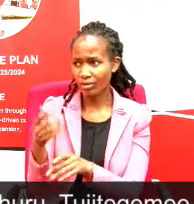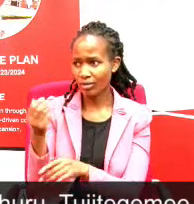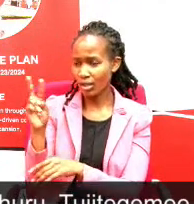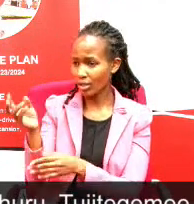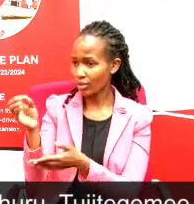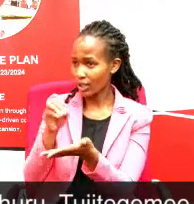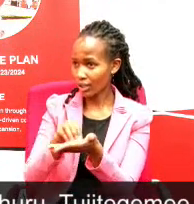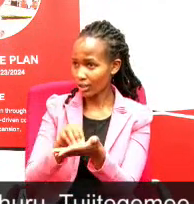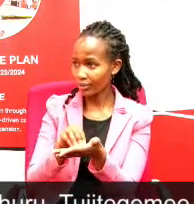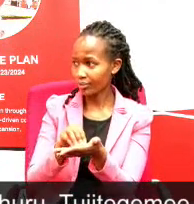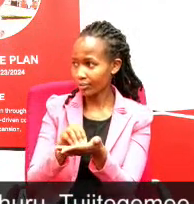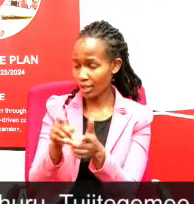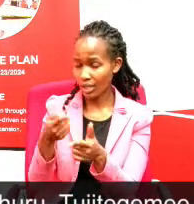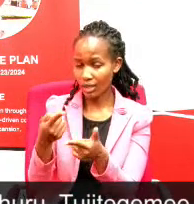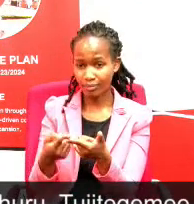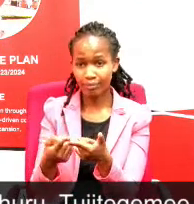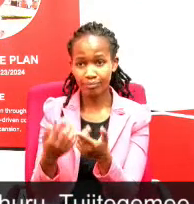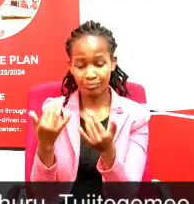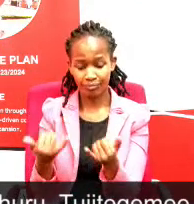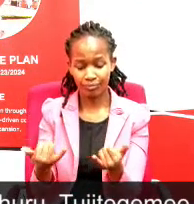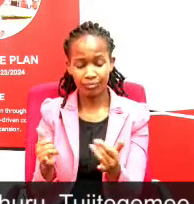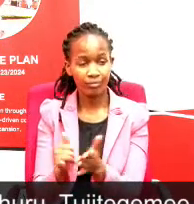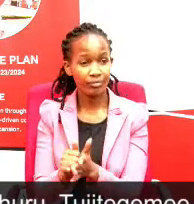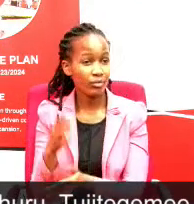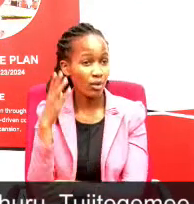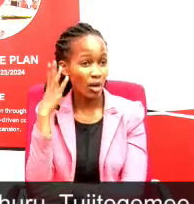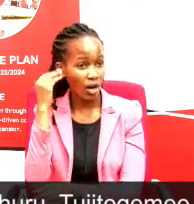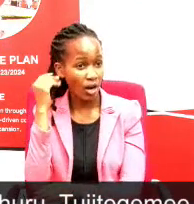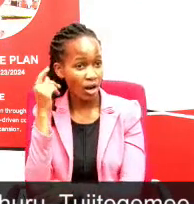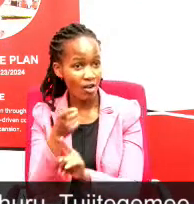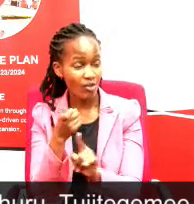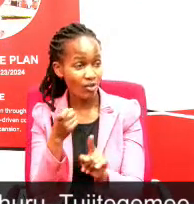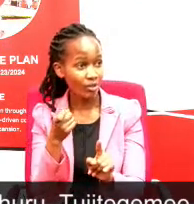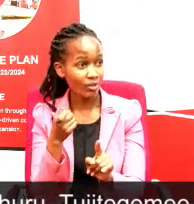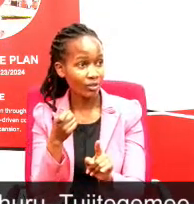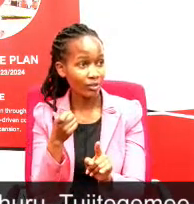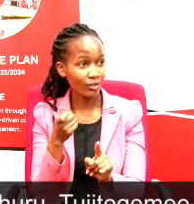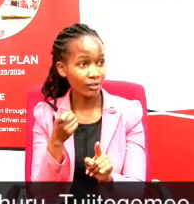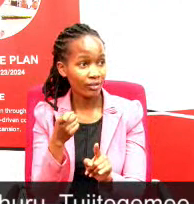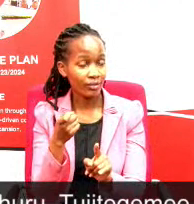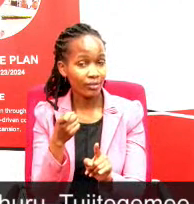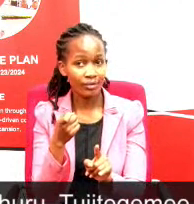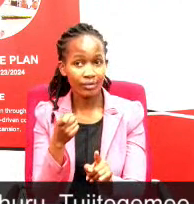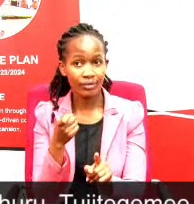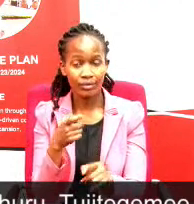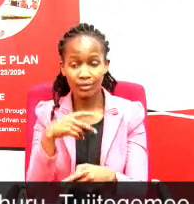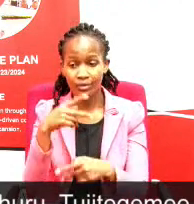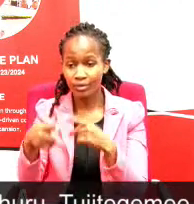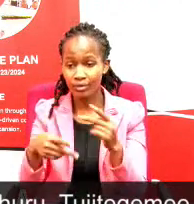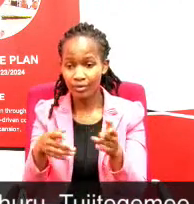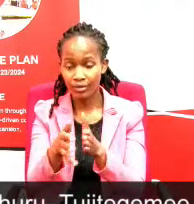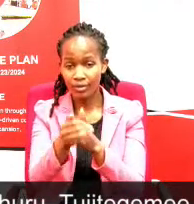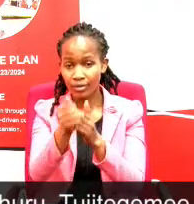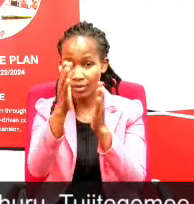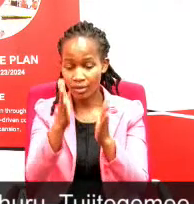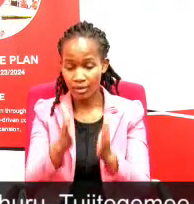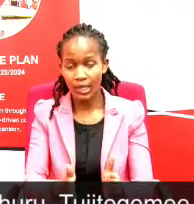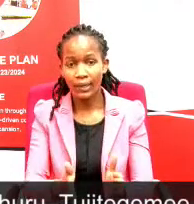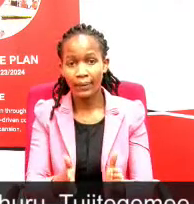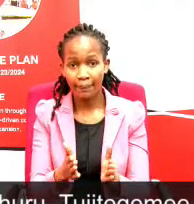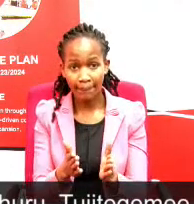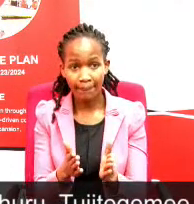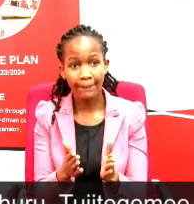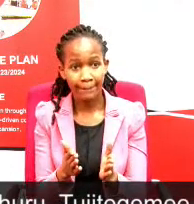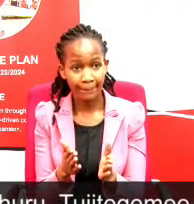time. And now that we've heard from the convener and the process leader,